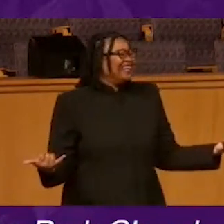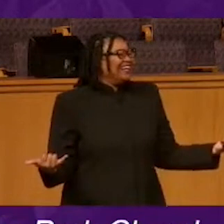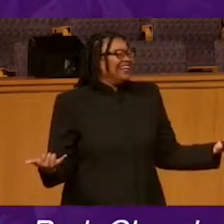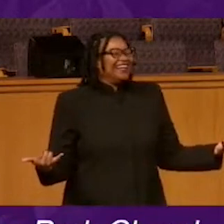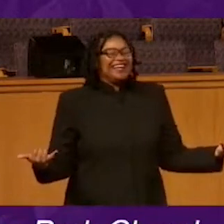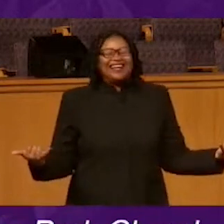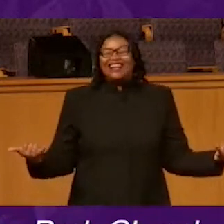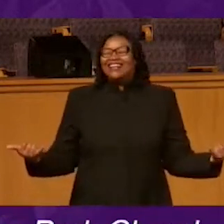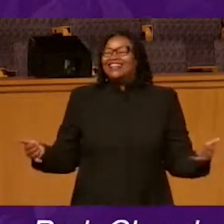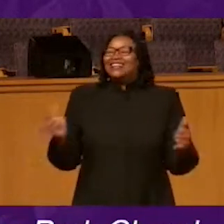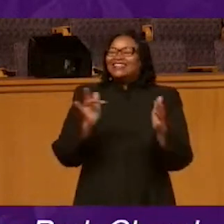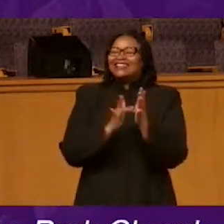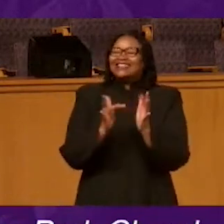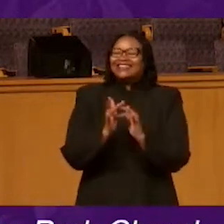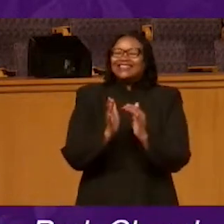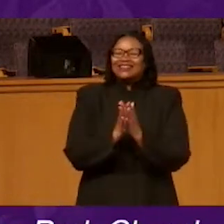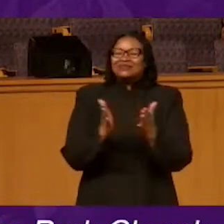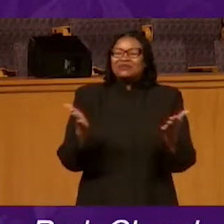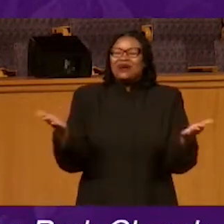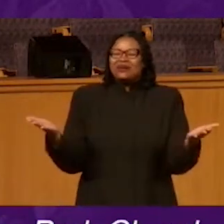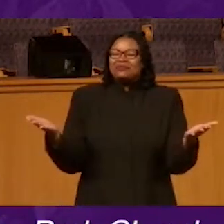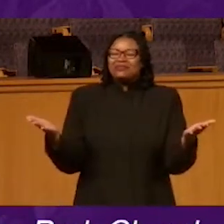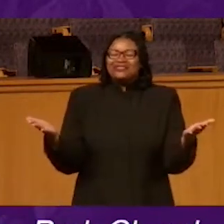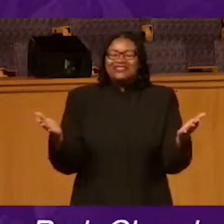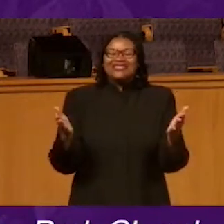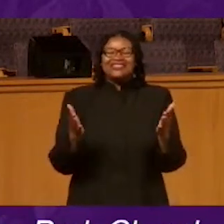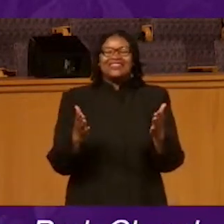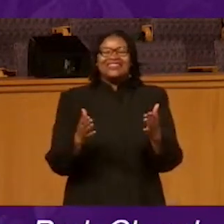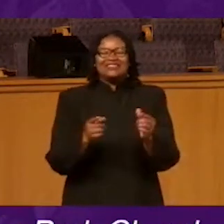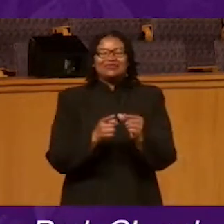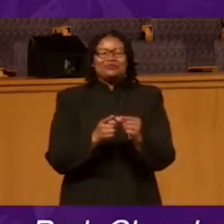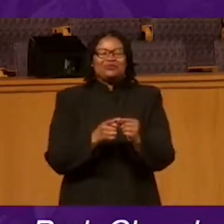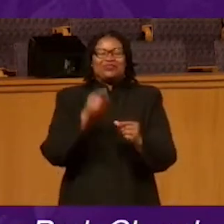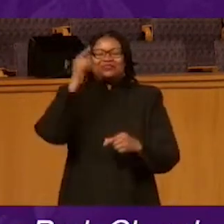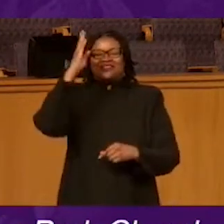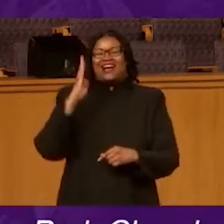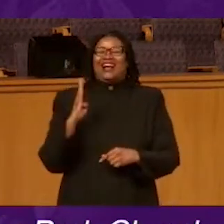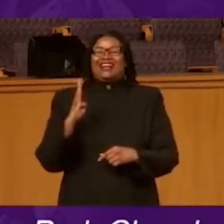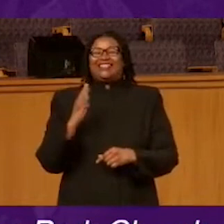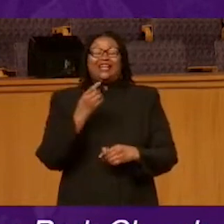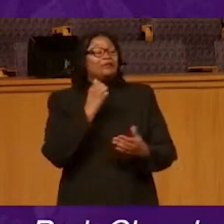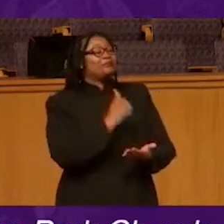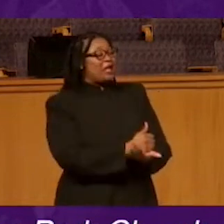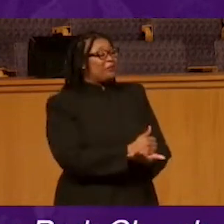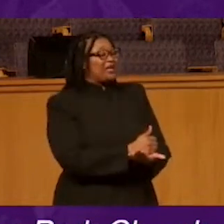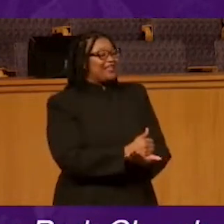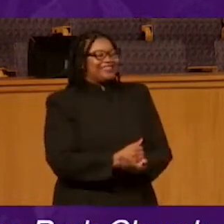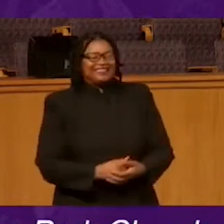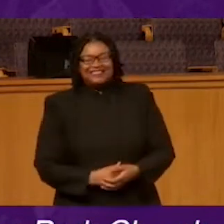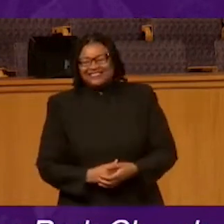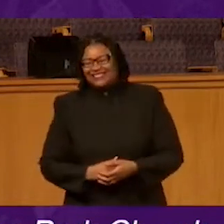let's go to the Word of God. Folks saying amen, okay.